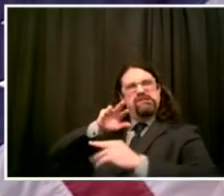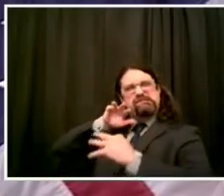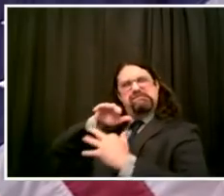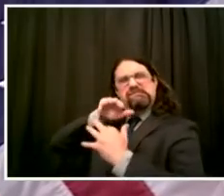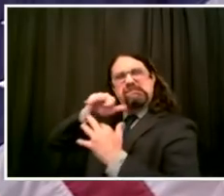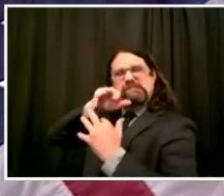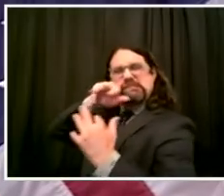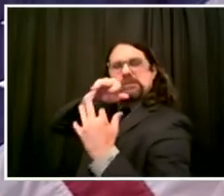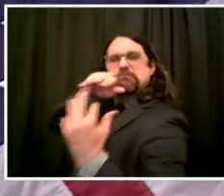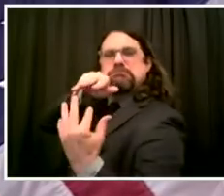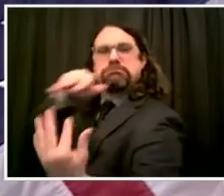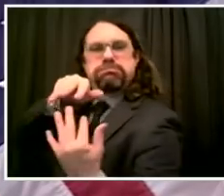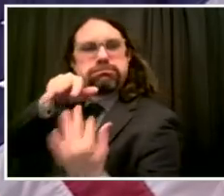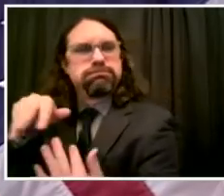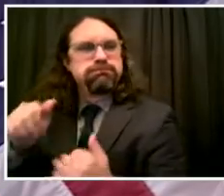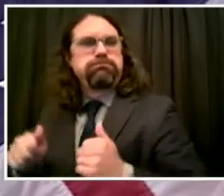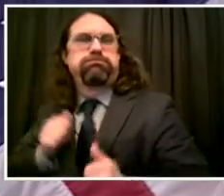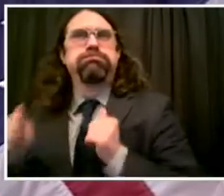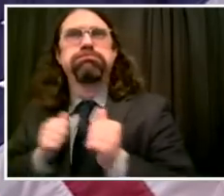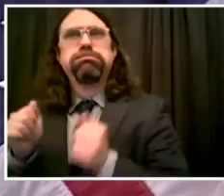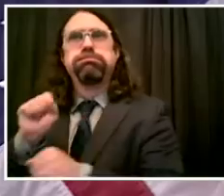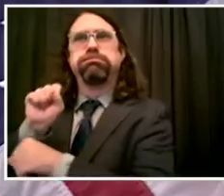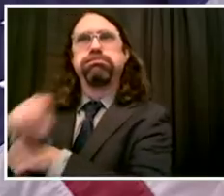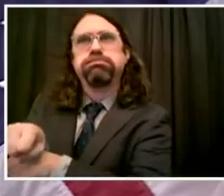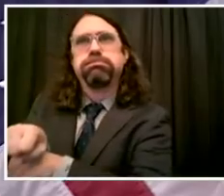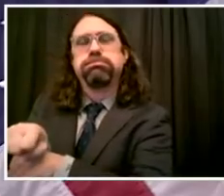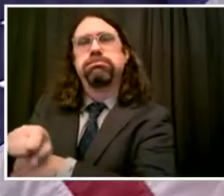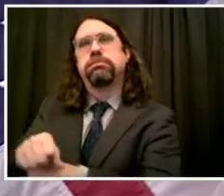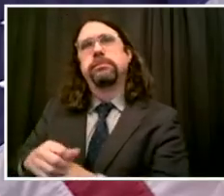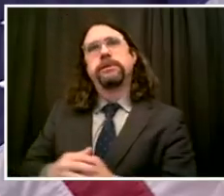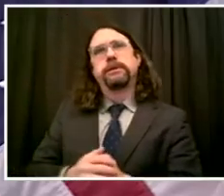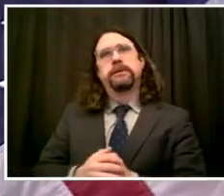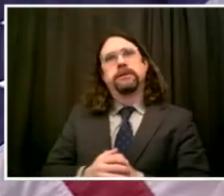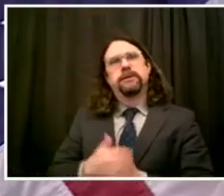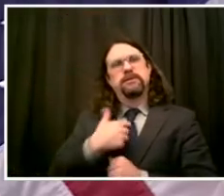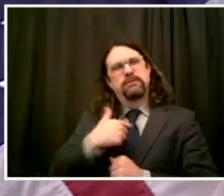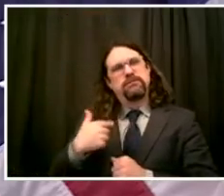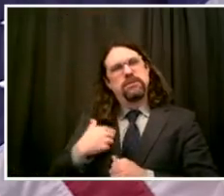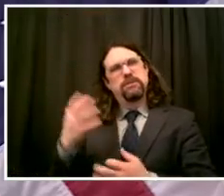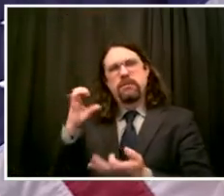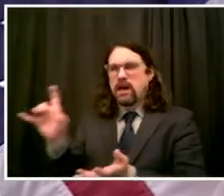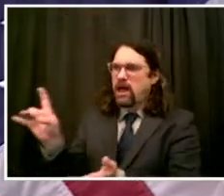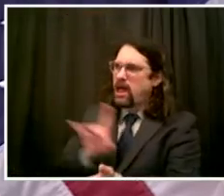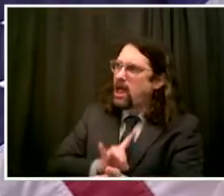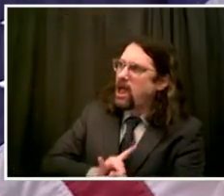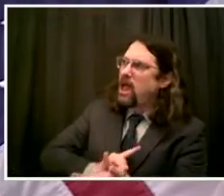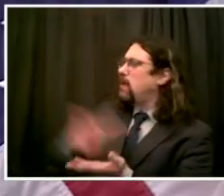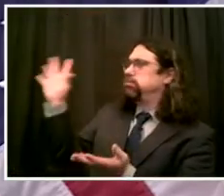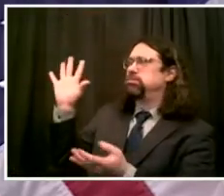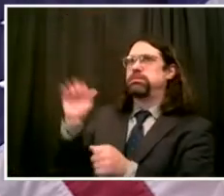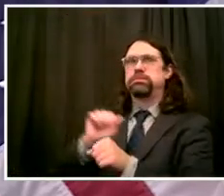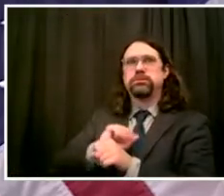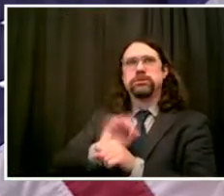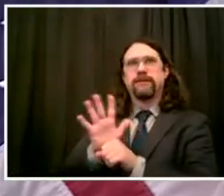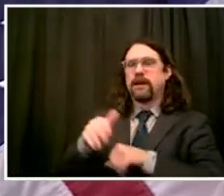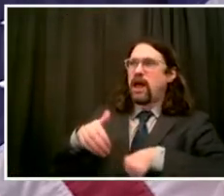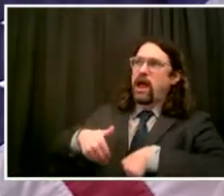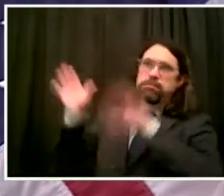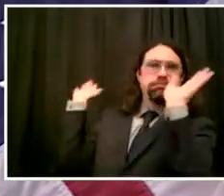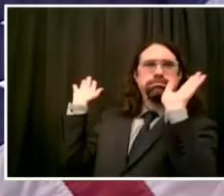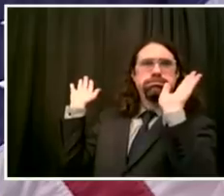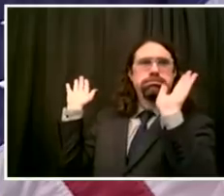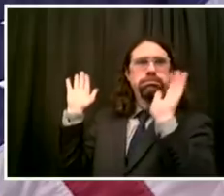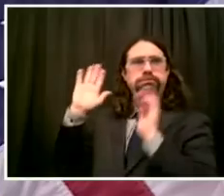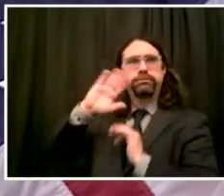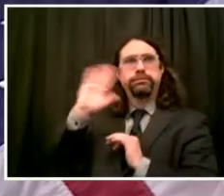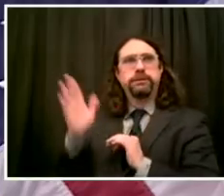New York City of this challenge once and for all. When I think about that sense of being on the offensive, being on the march,